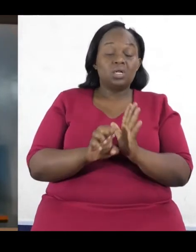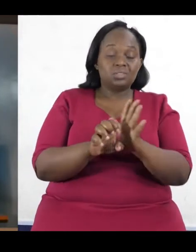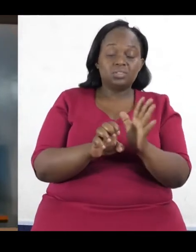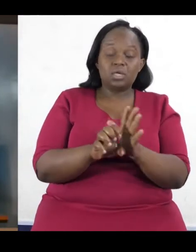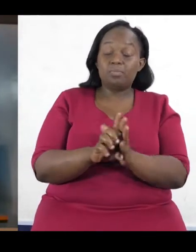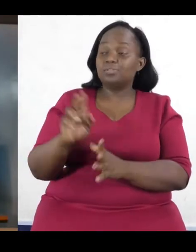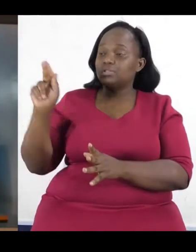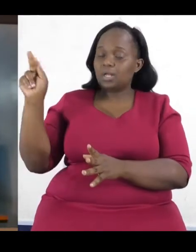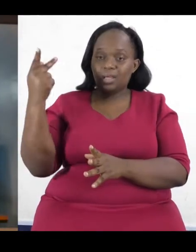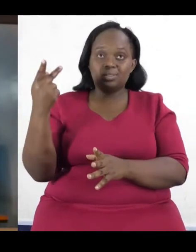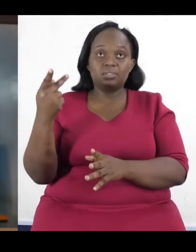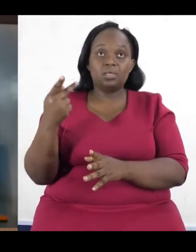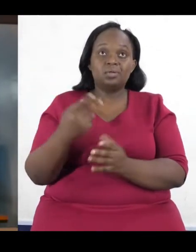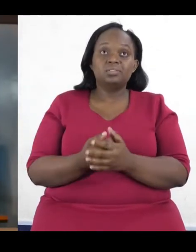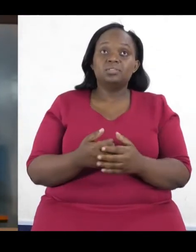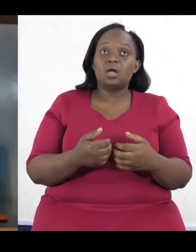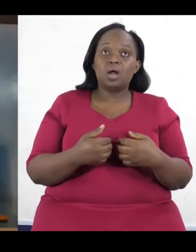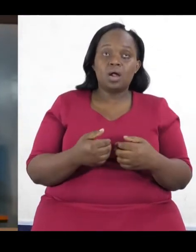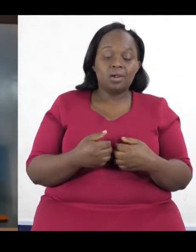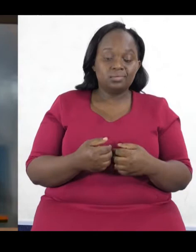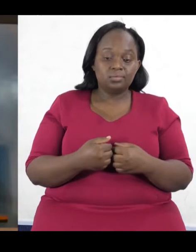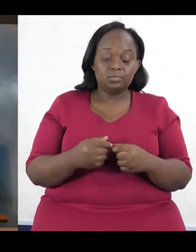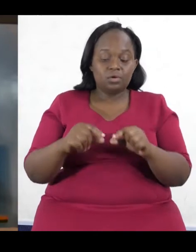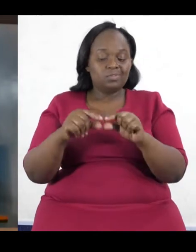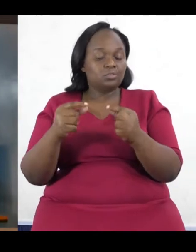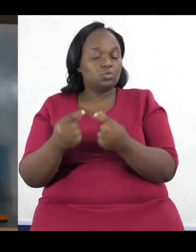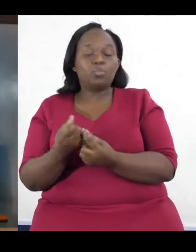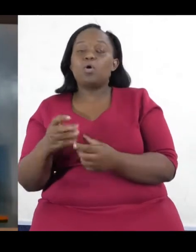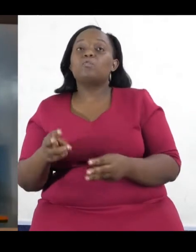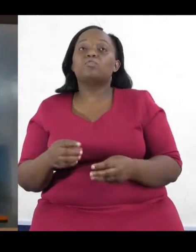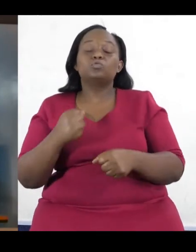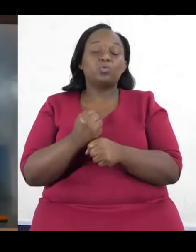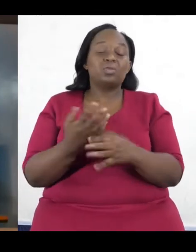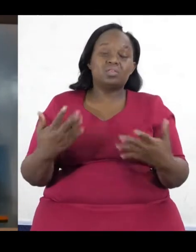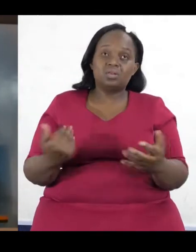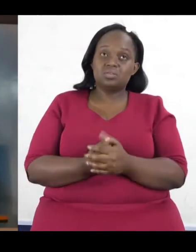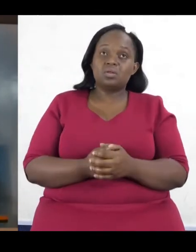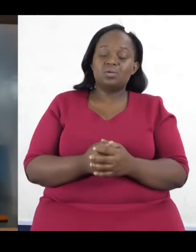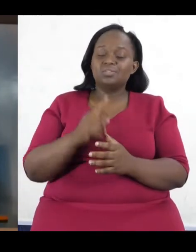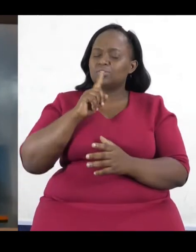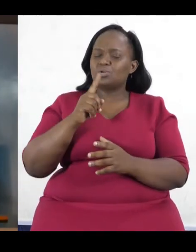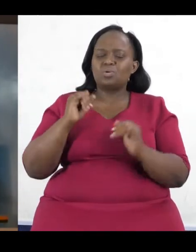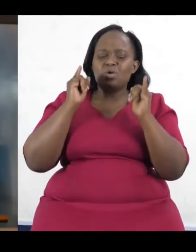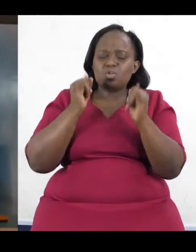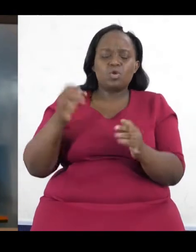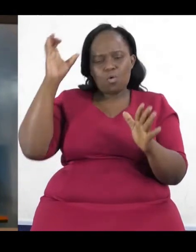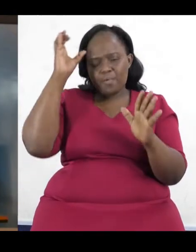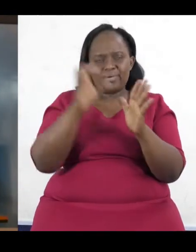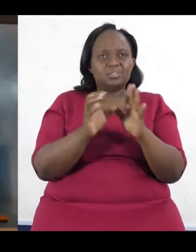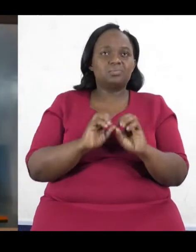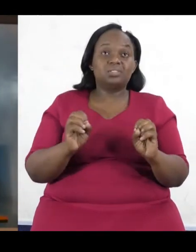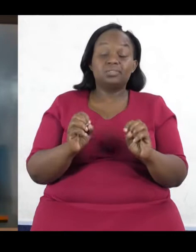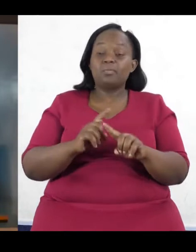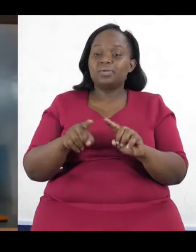Kenya, the group way of doing things has been there since the time immemorial. It's not a new concept. But if we